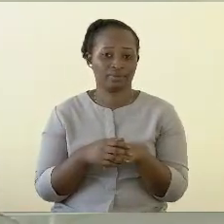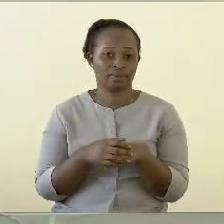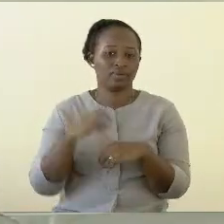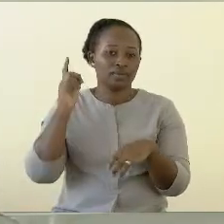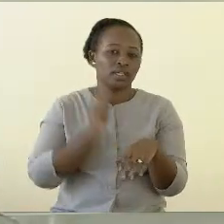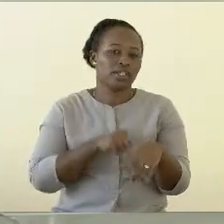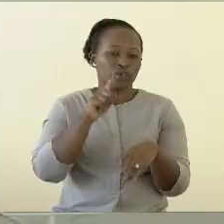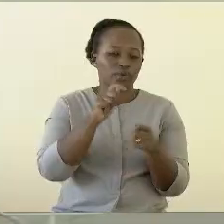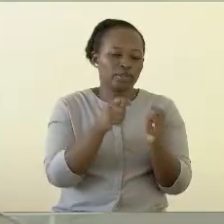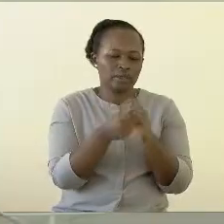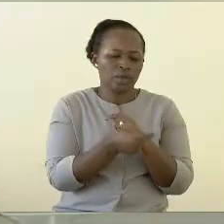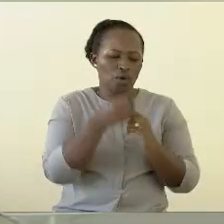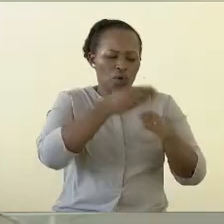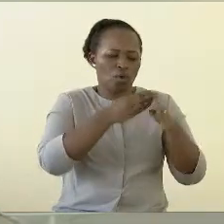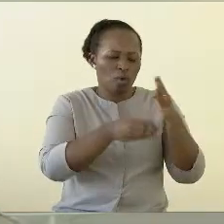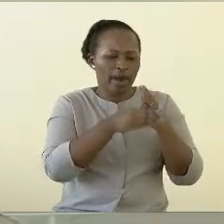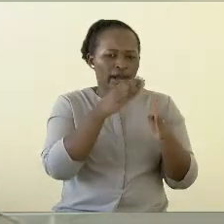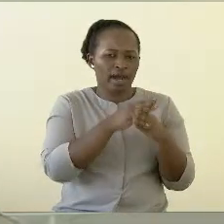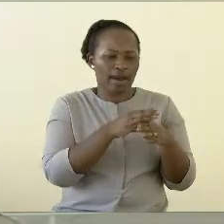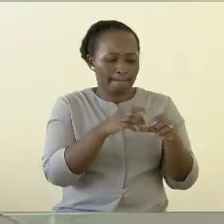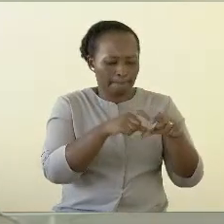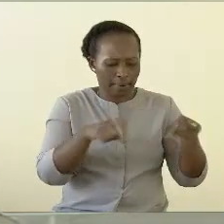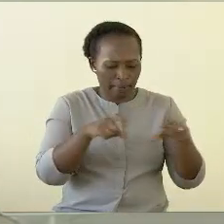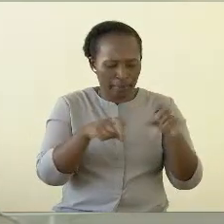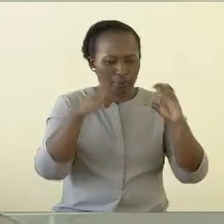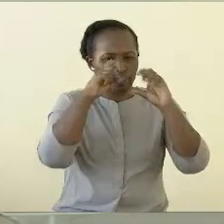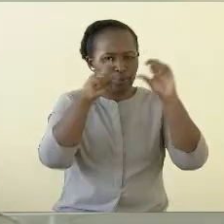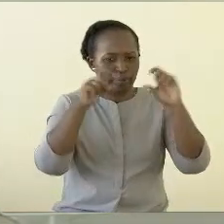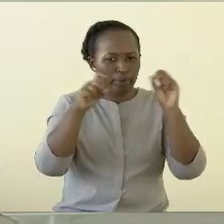turn it into a brick, wonderful question.